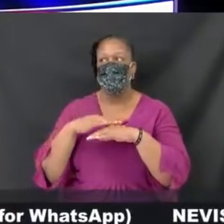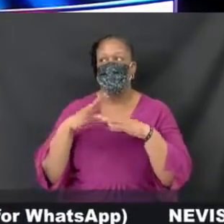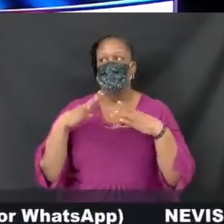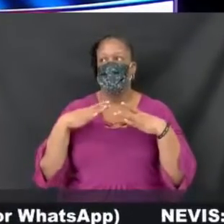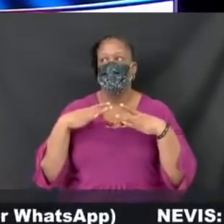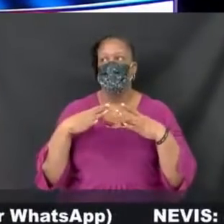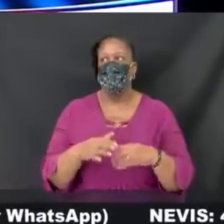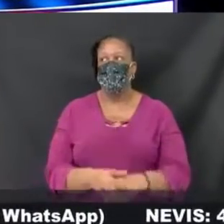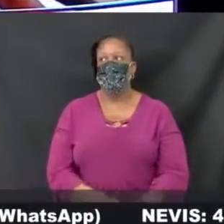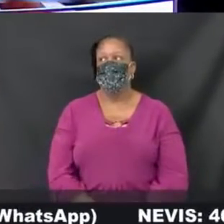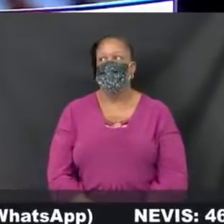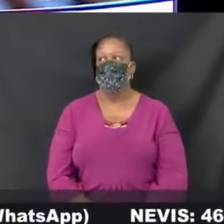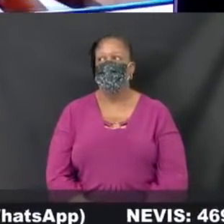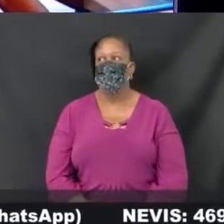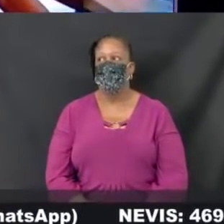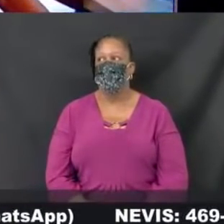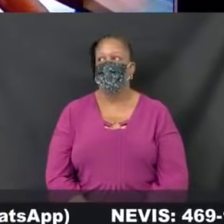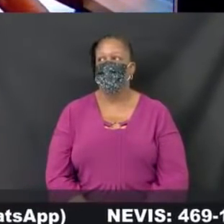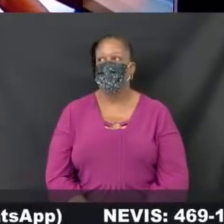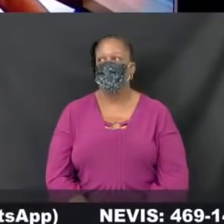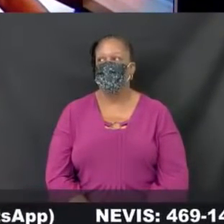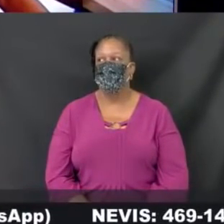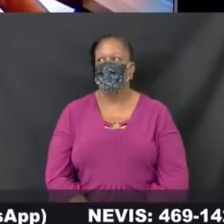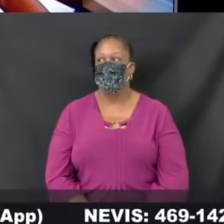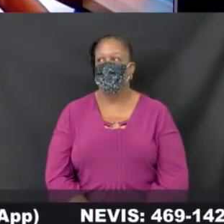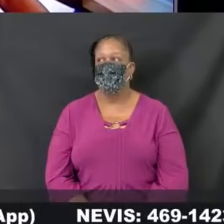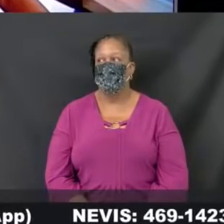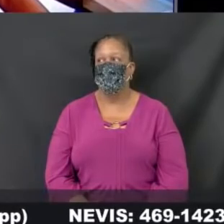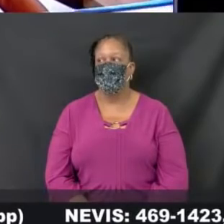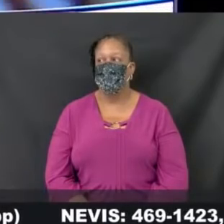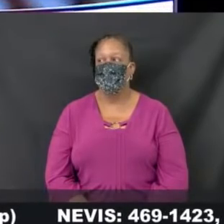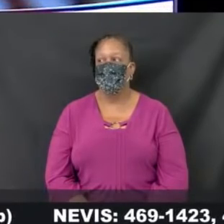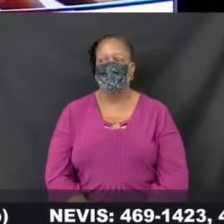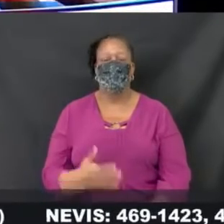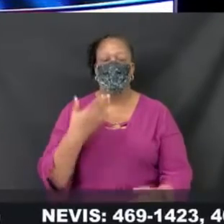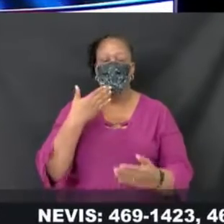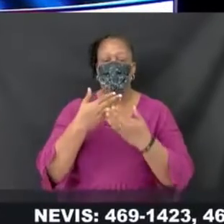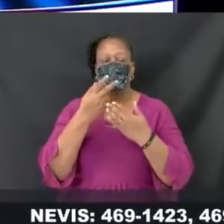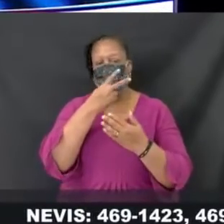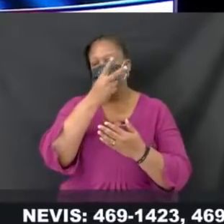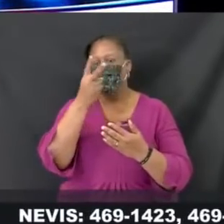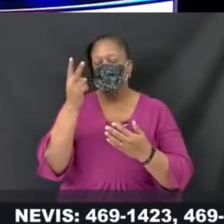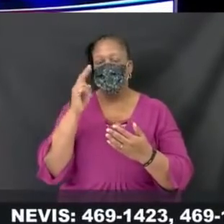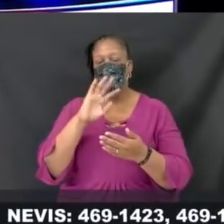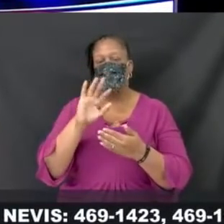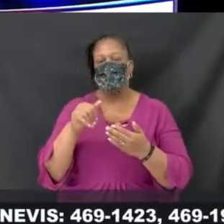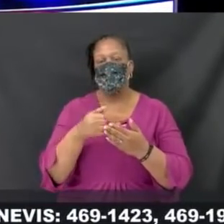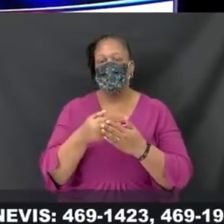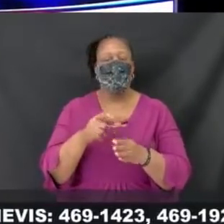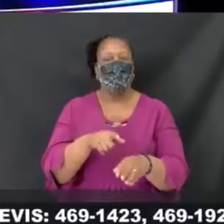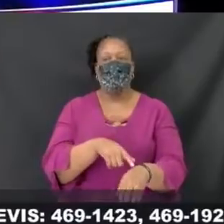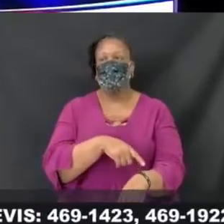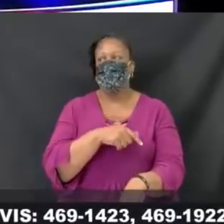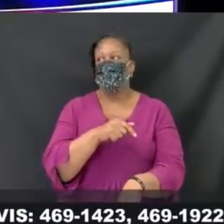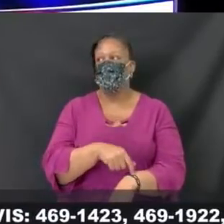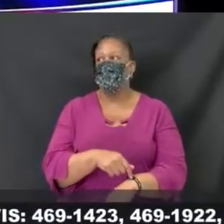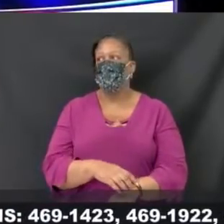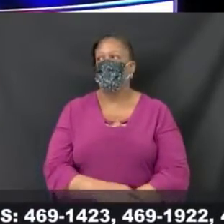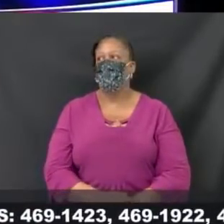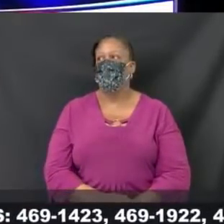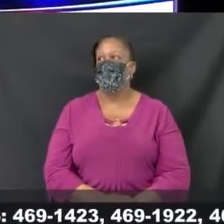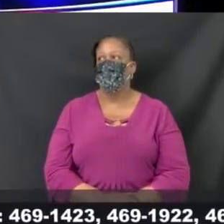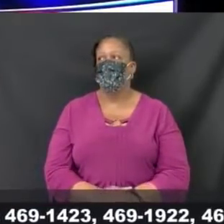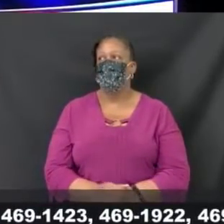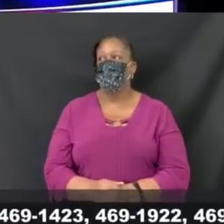Thank you, Mr. Williams. It's a pleasure seeing you after such a long time. Pleasant good evening to all.